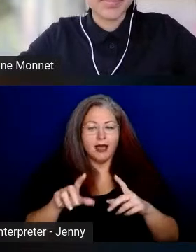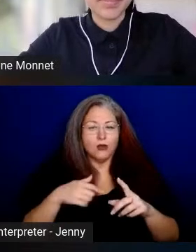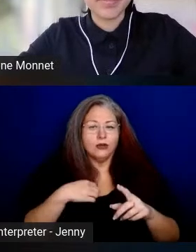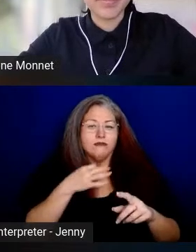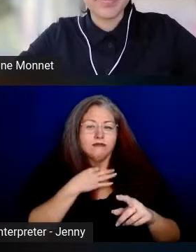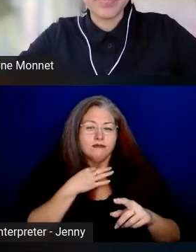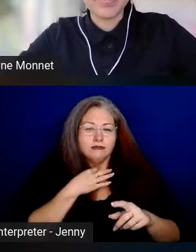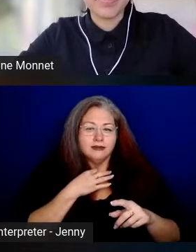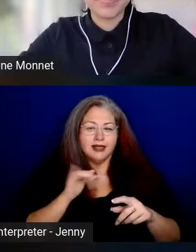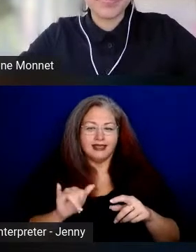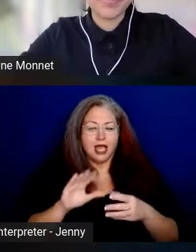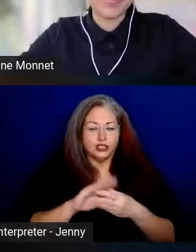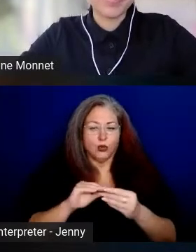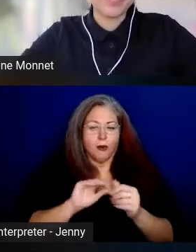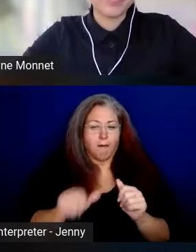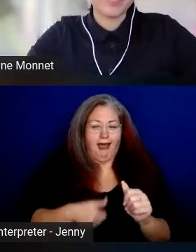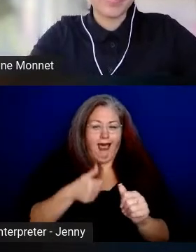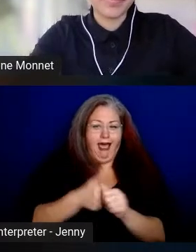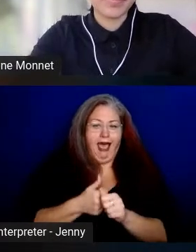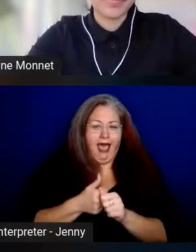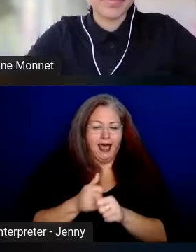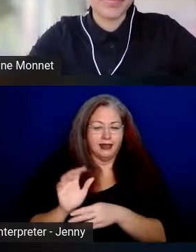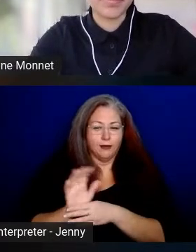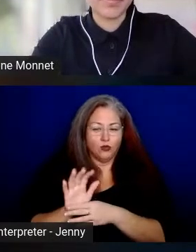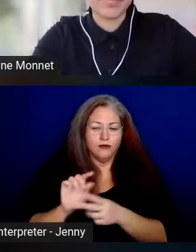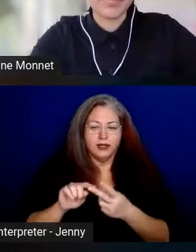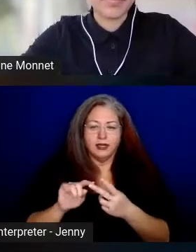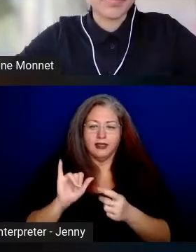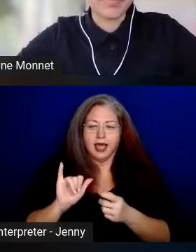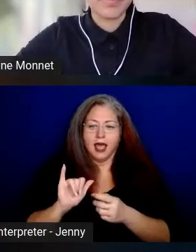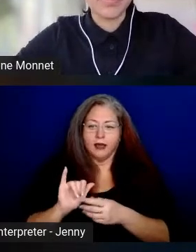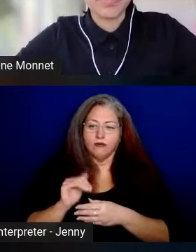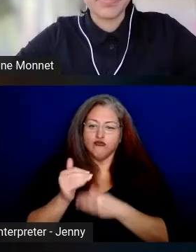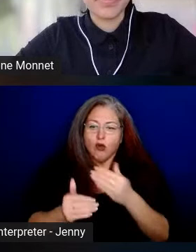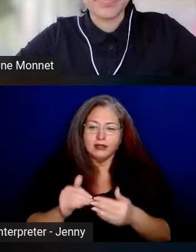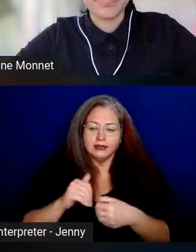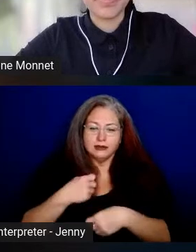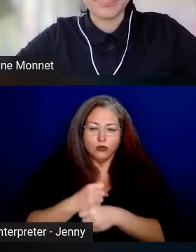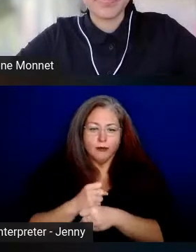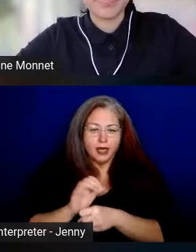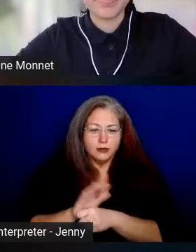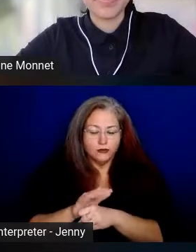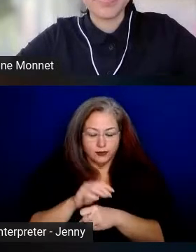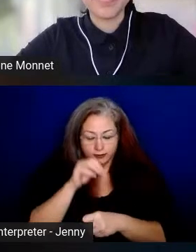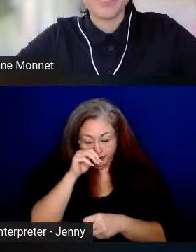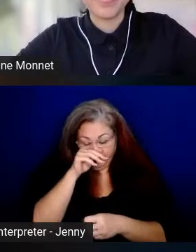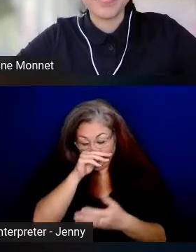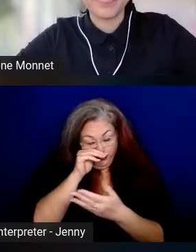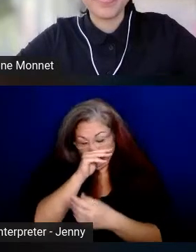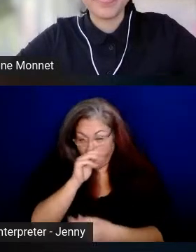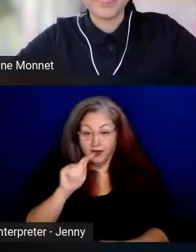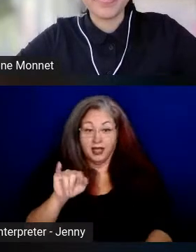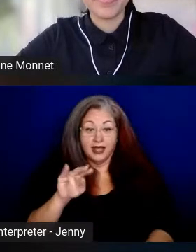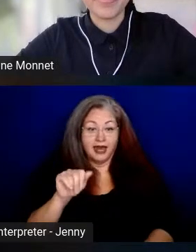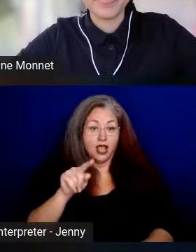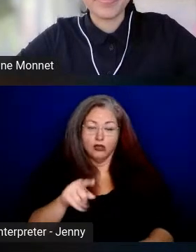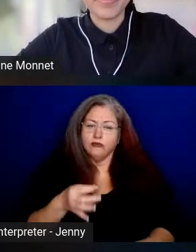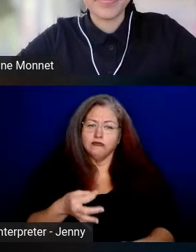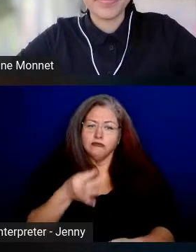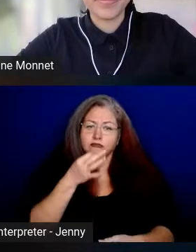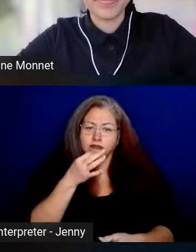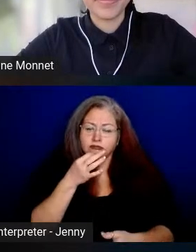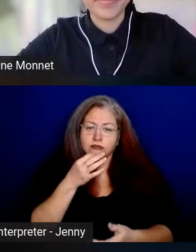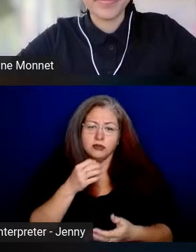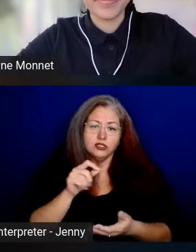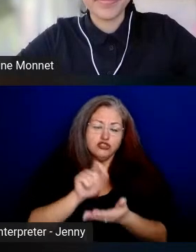films themselves and the filmmaking process. I'm going to begin with Tanya. You're an incredibly accomplished journalist and language advocate